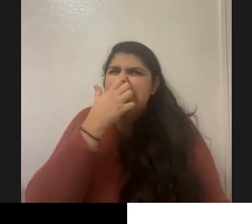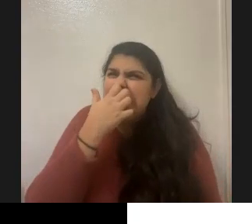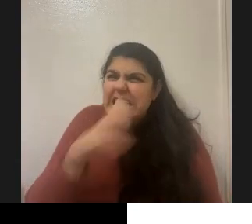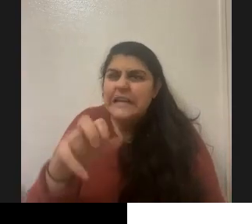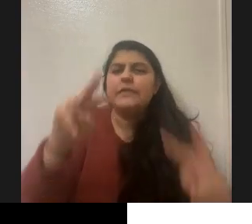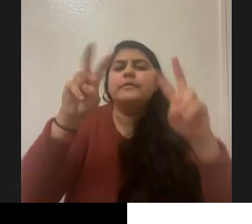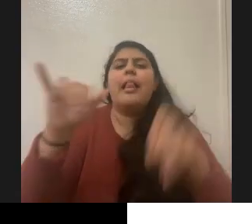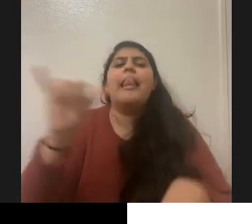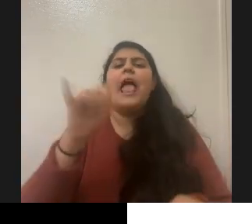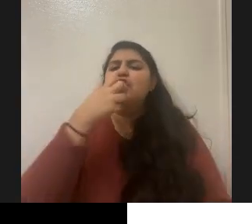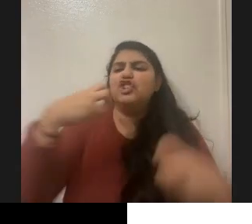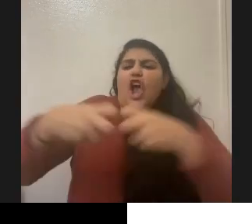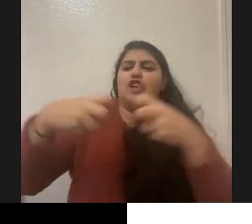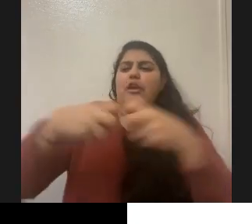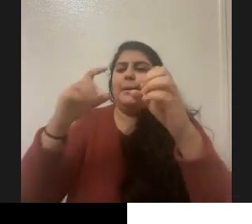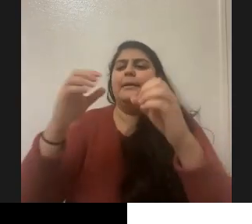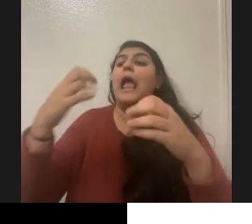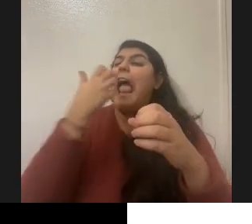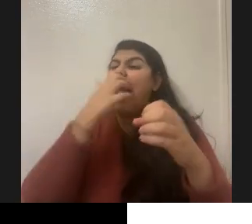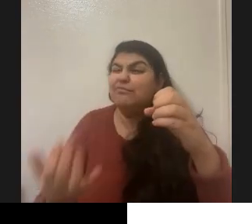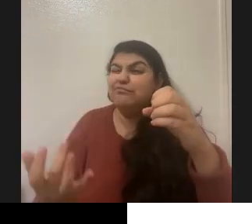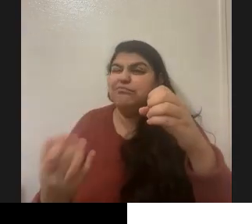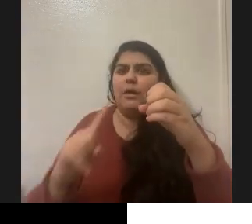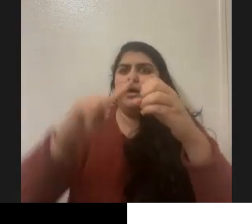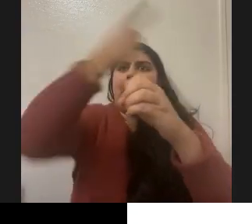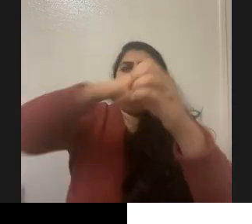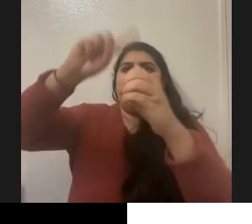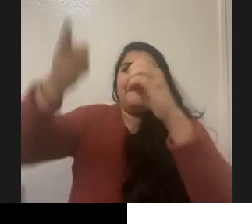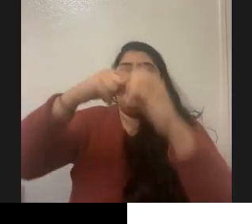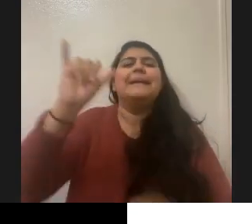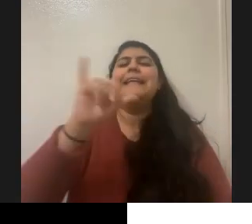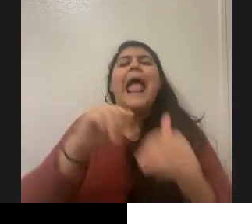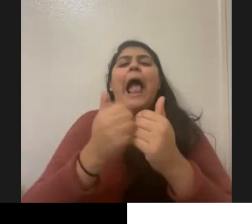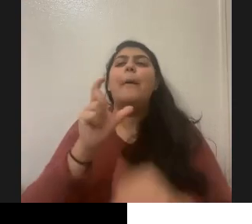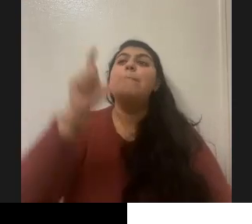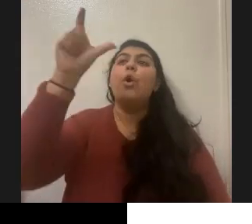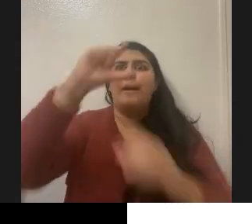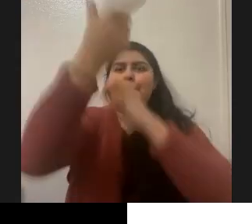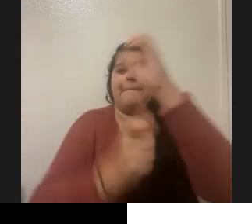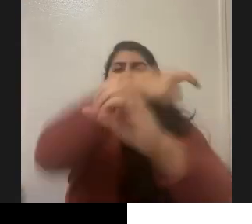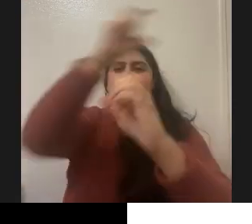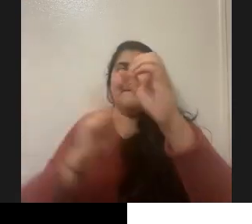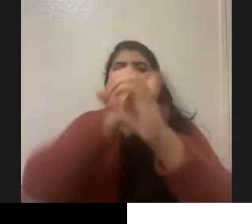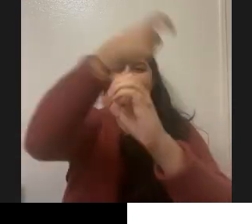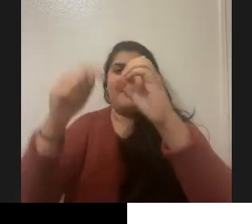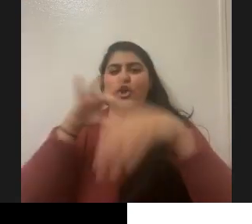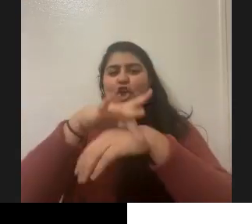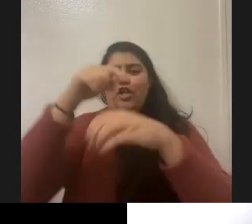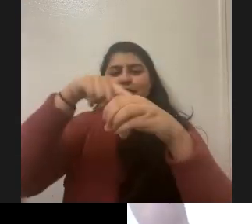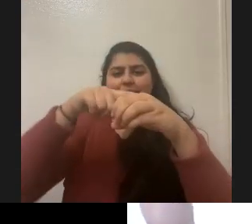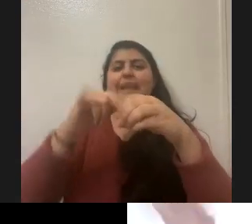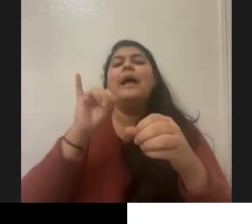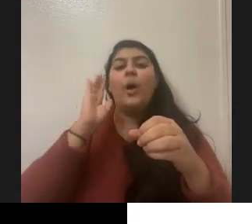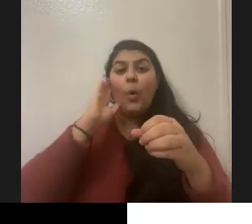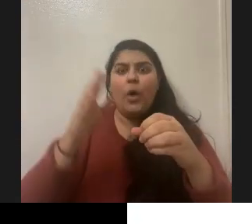up that electron. It's now zipping really, really fast. Imagine the moon zipping around the Earth at a really, really high speed. Well, at some point, it's just going to